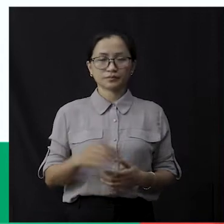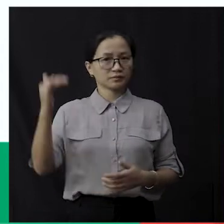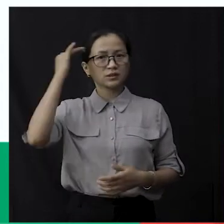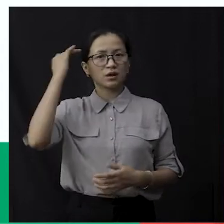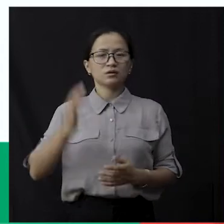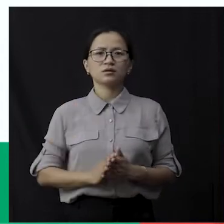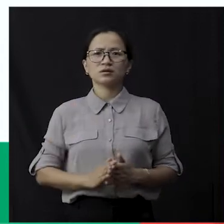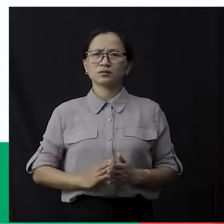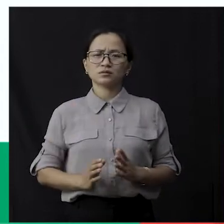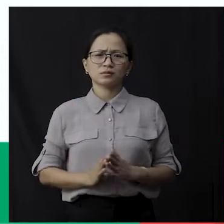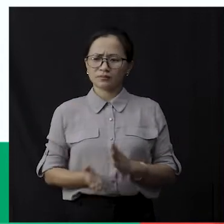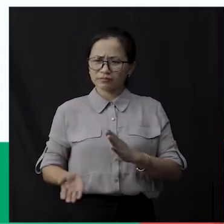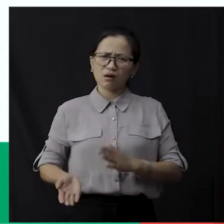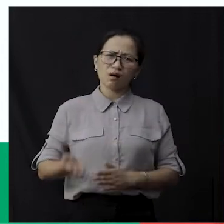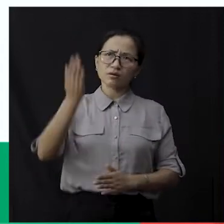know